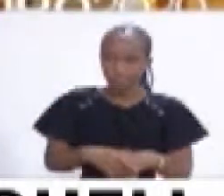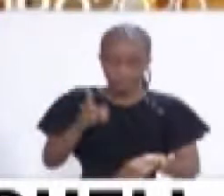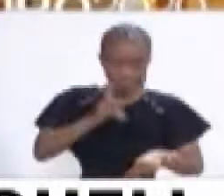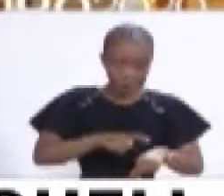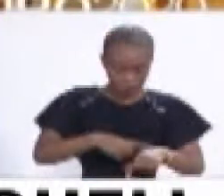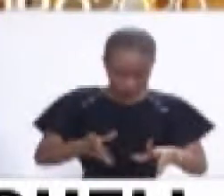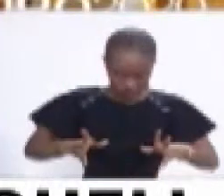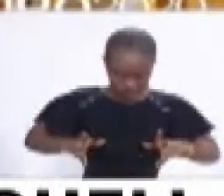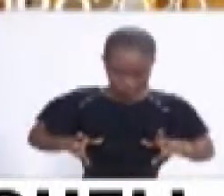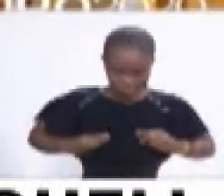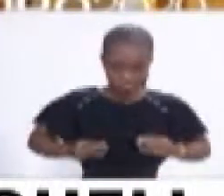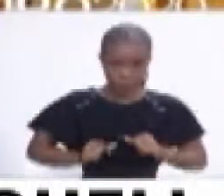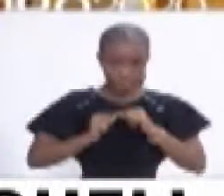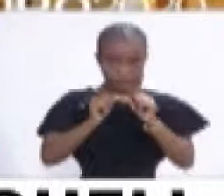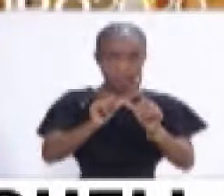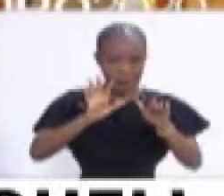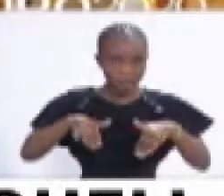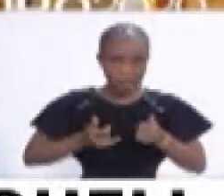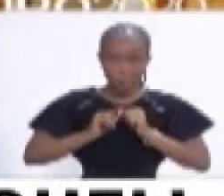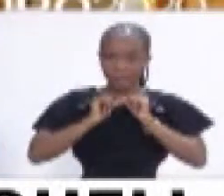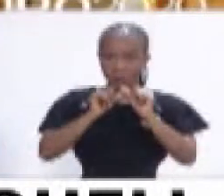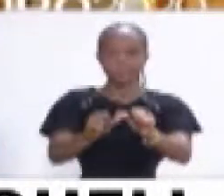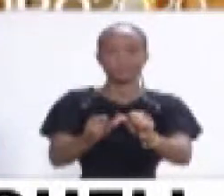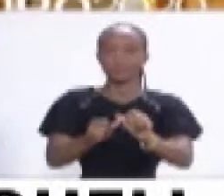tukikubali rais aendelee vile anaendelea,